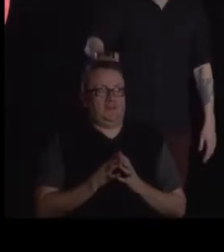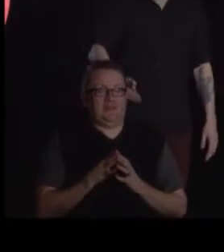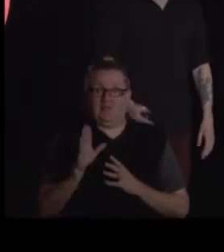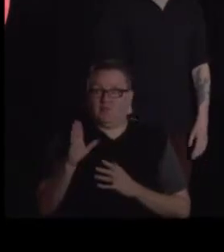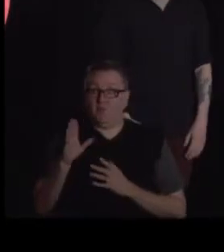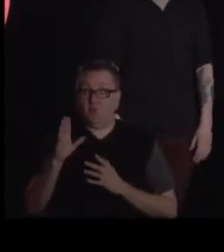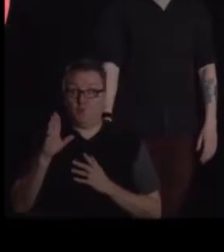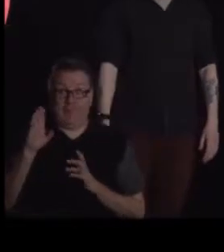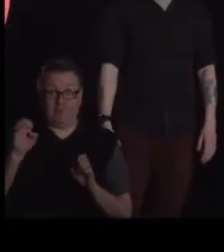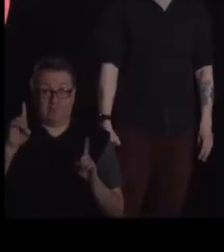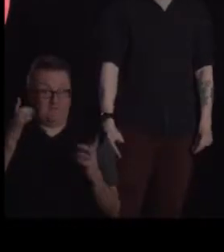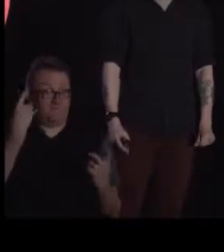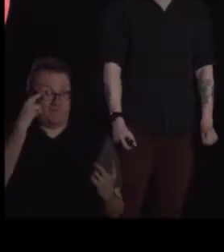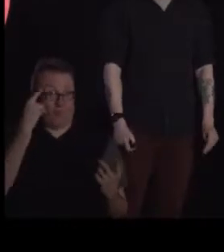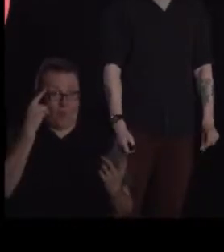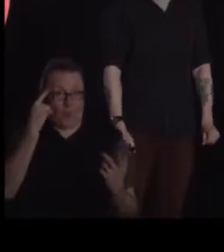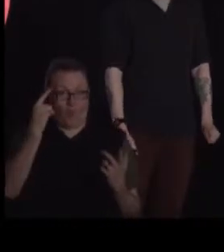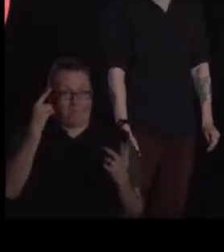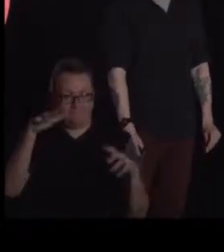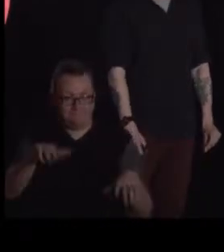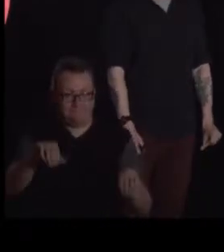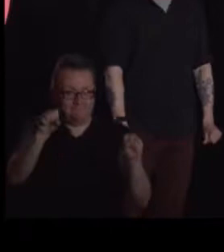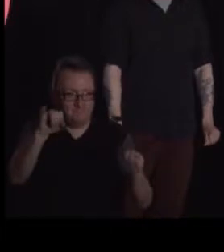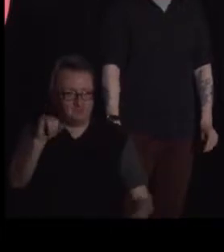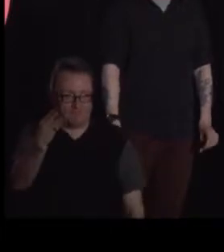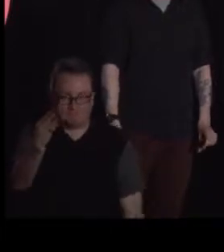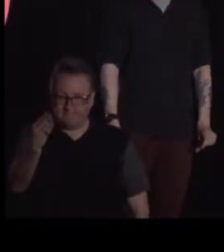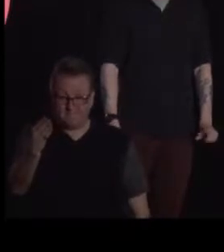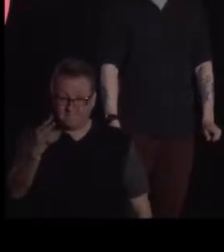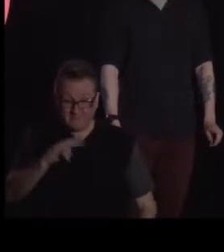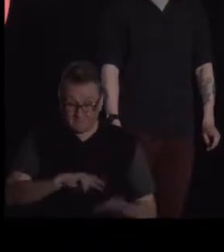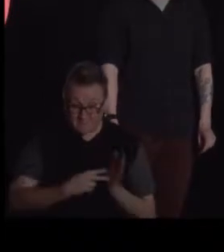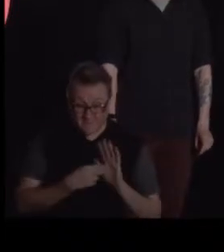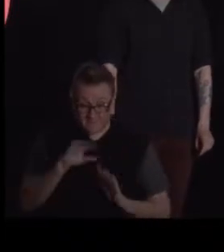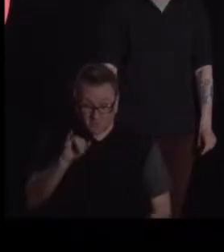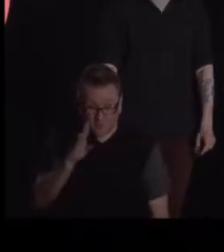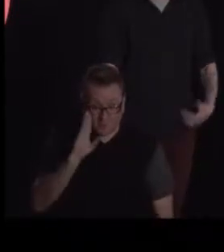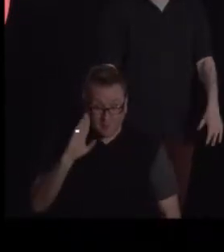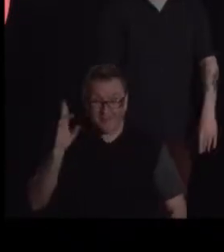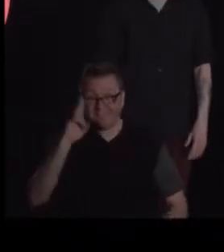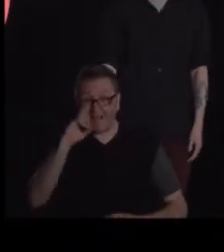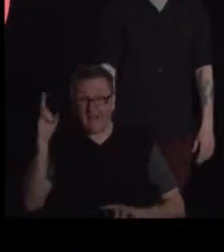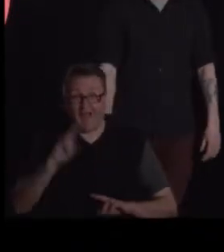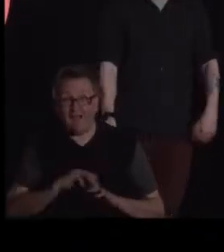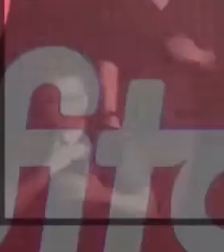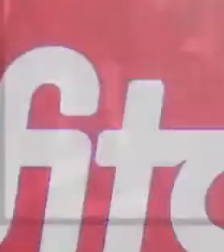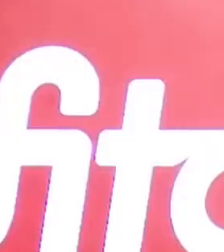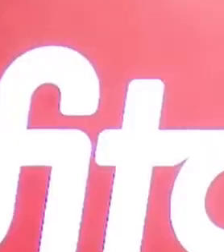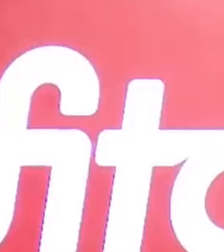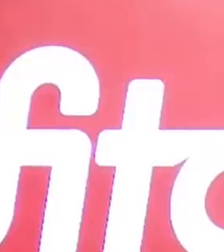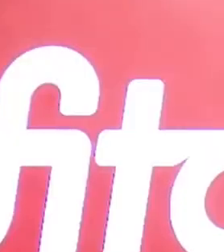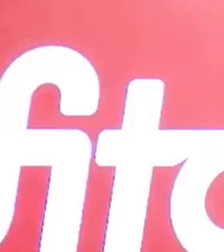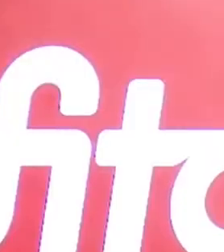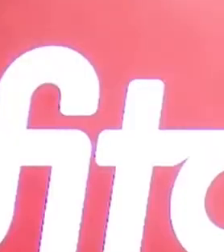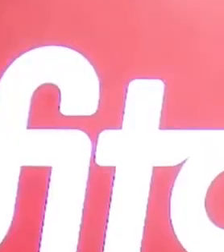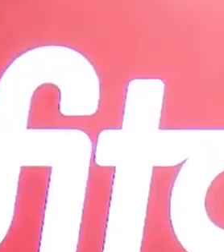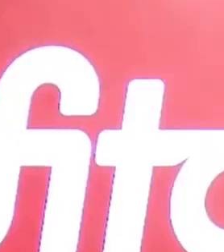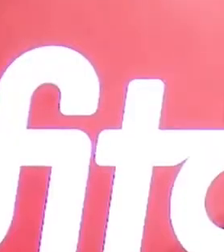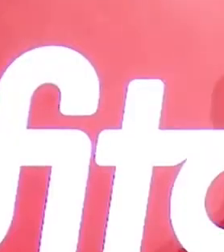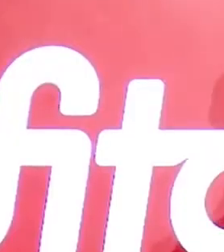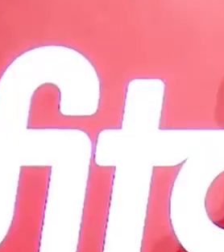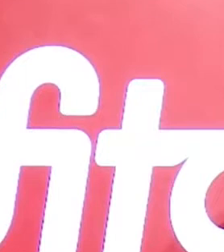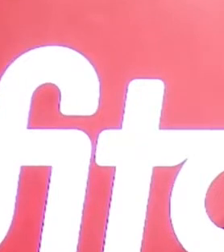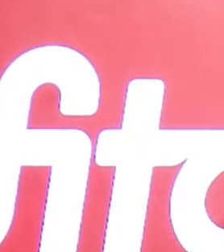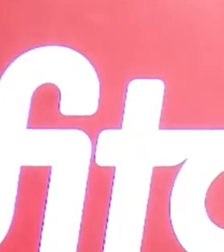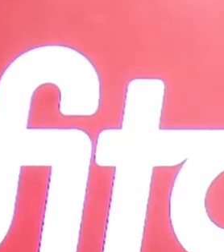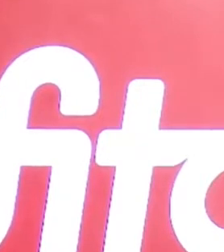to get you to a job. And it's never really implied that your job will be fun, is it? It's like, it's work, and it's called work. And for some reason,